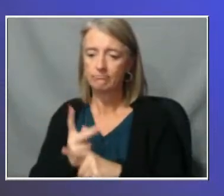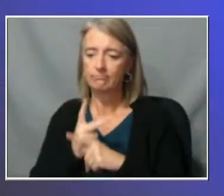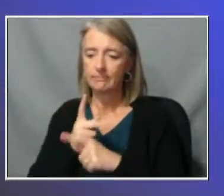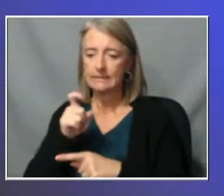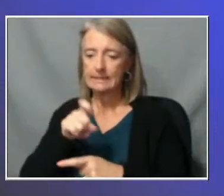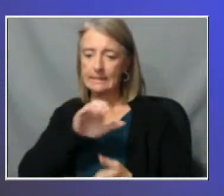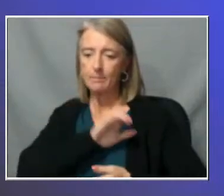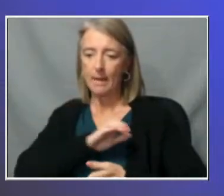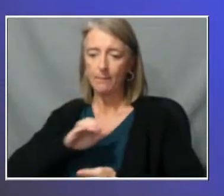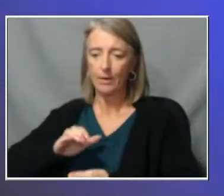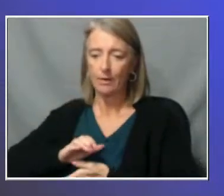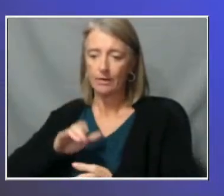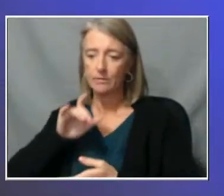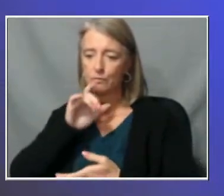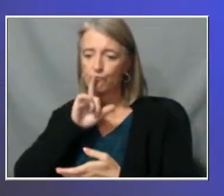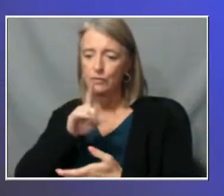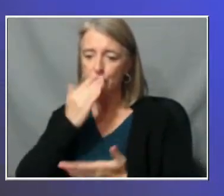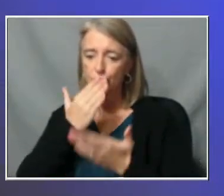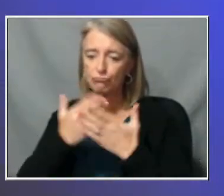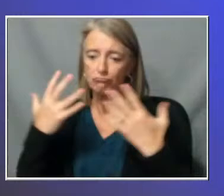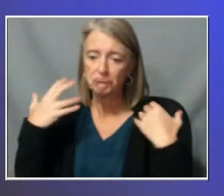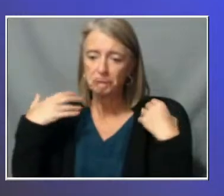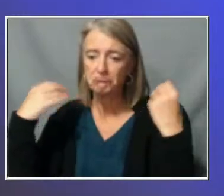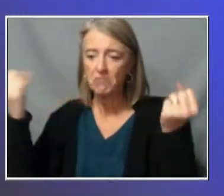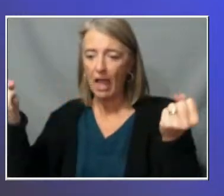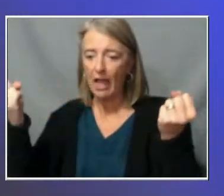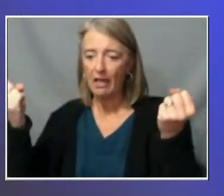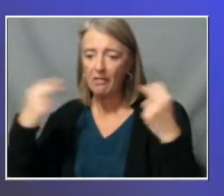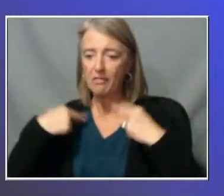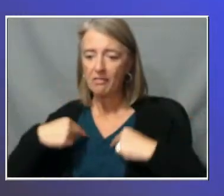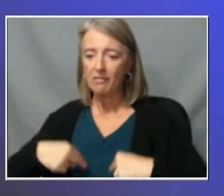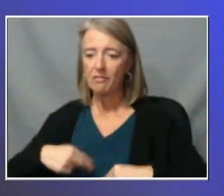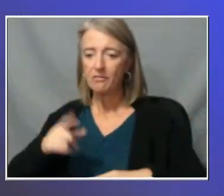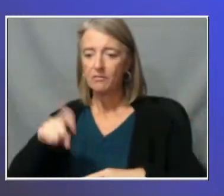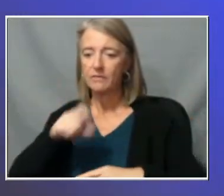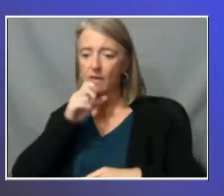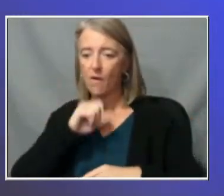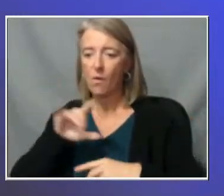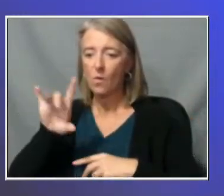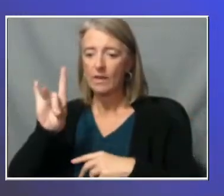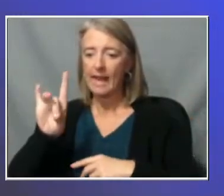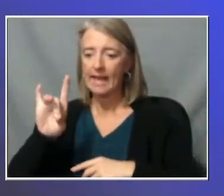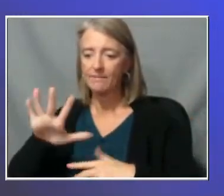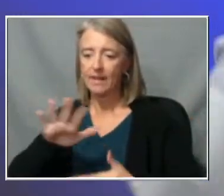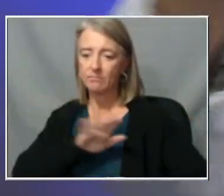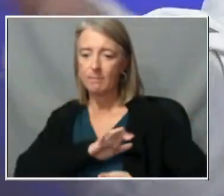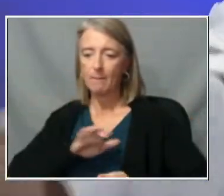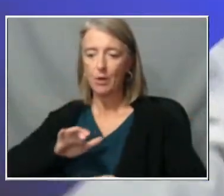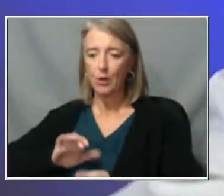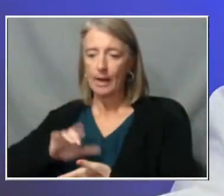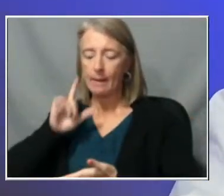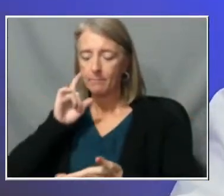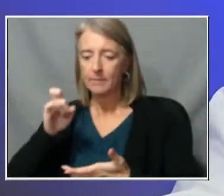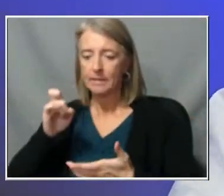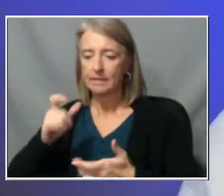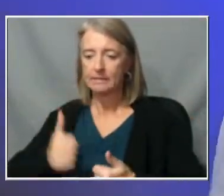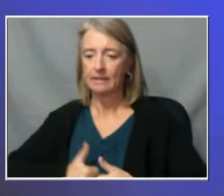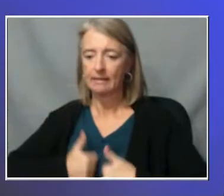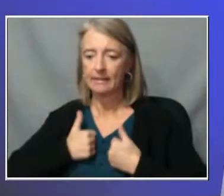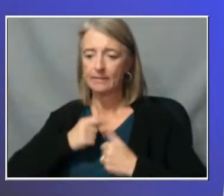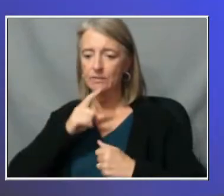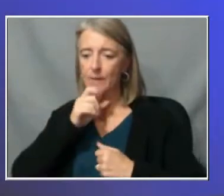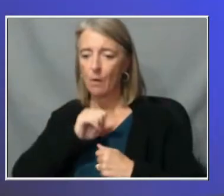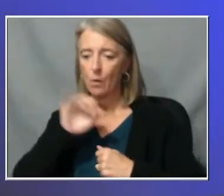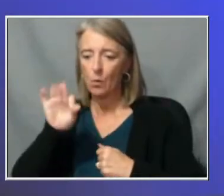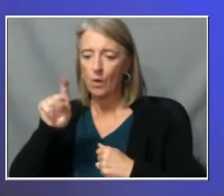someone who's in really good health might need a mammogram when they're 85, right? Because they may live to be 100. Right.